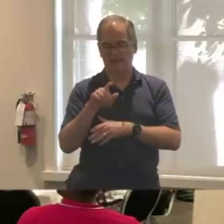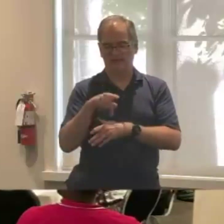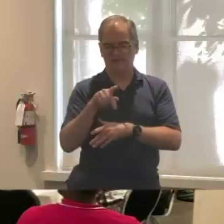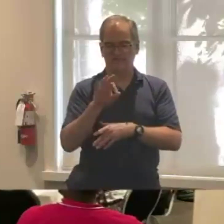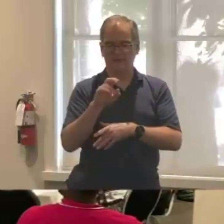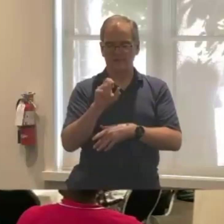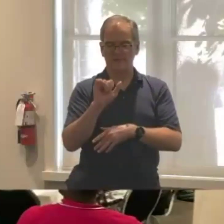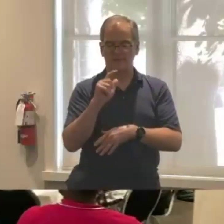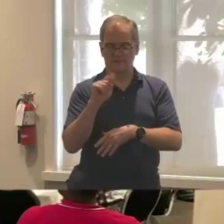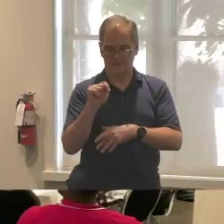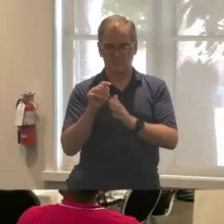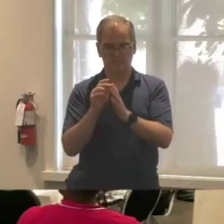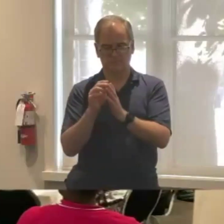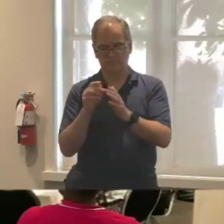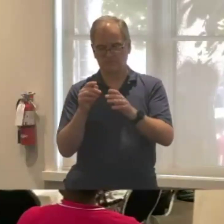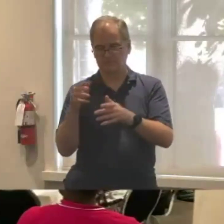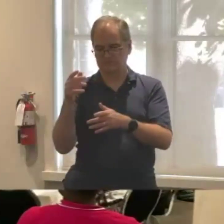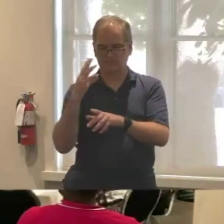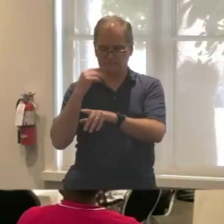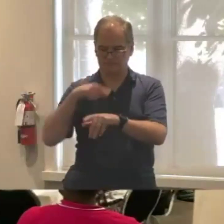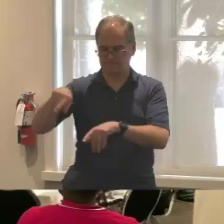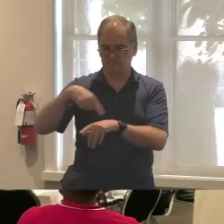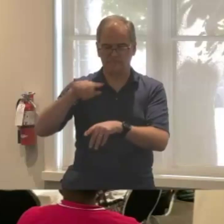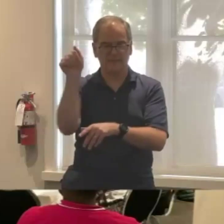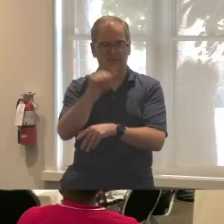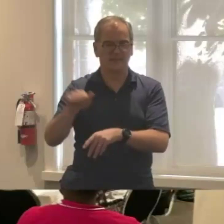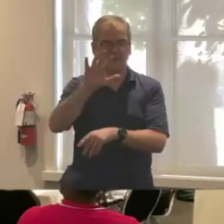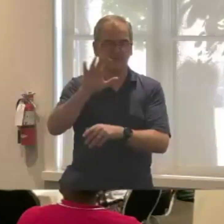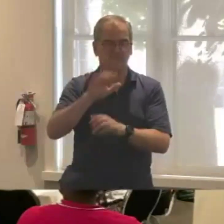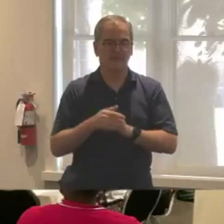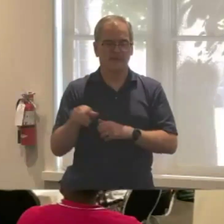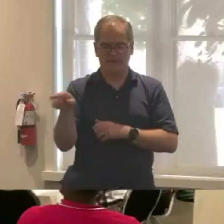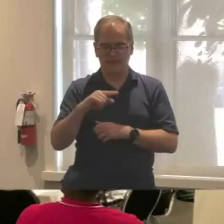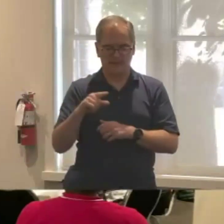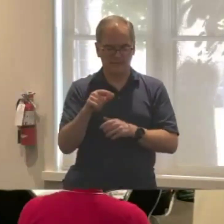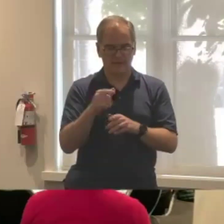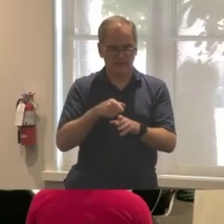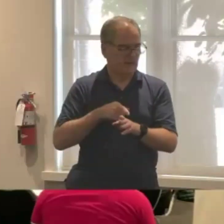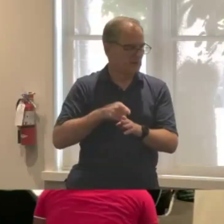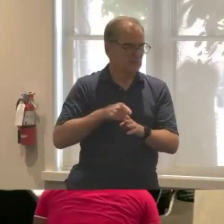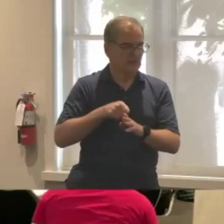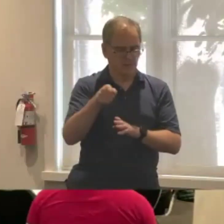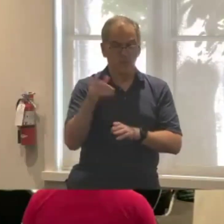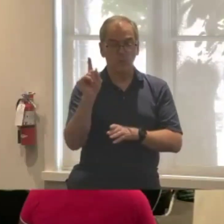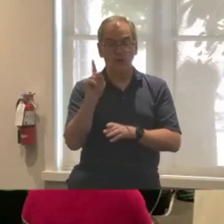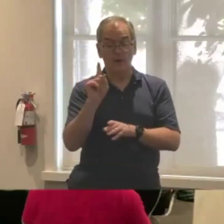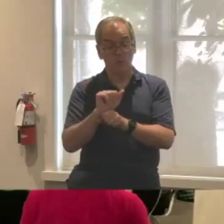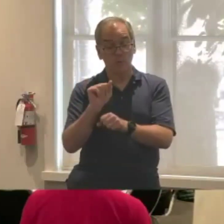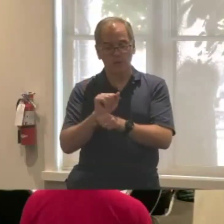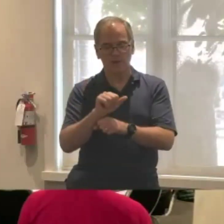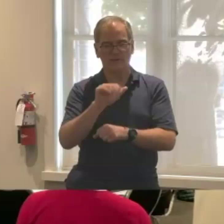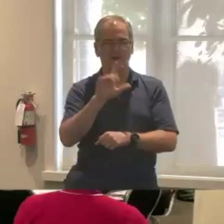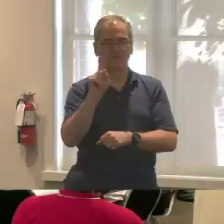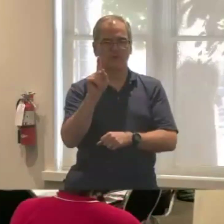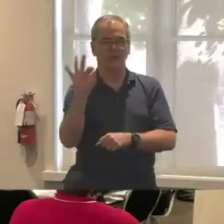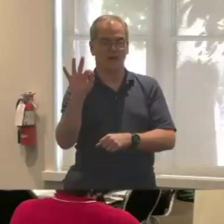area. He currently works as an education and training specialist at the 519. Before joining